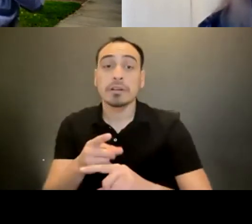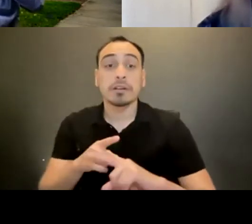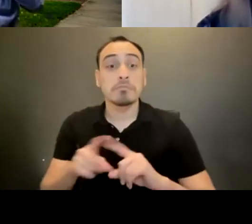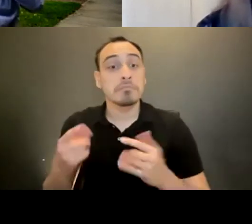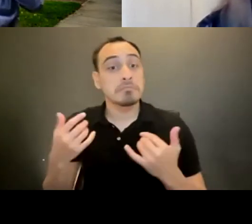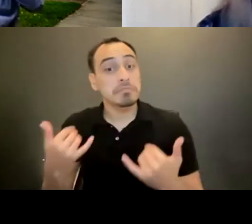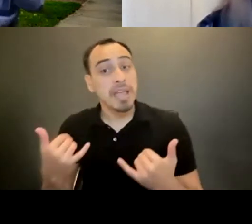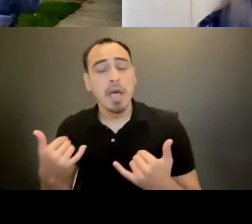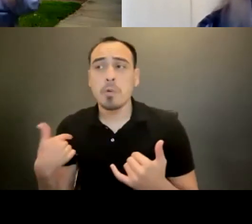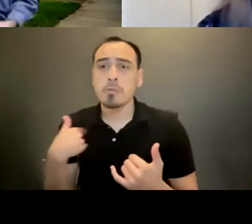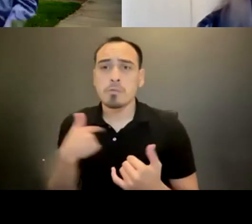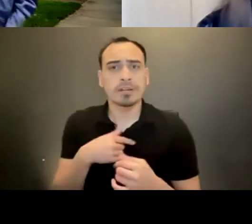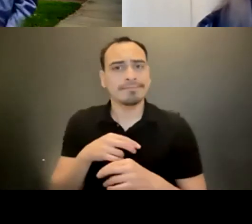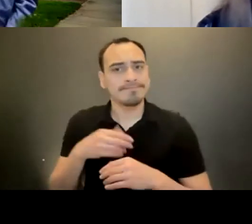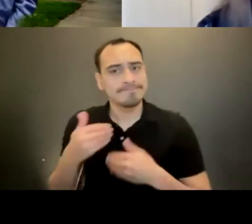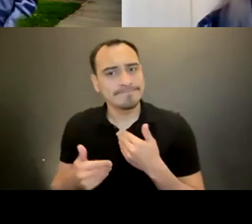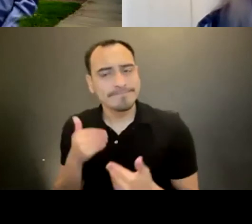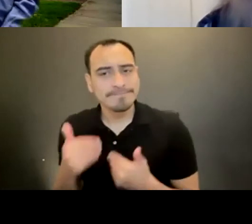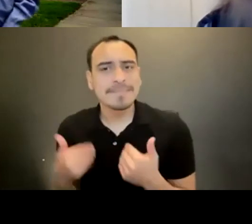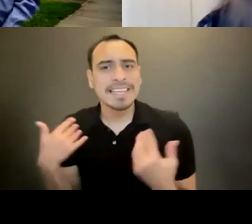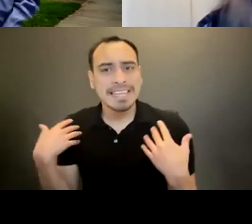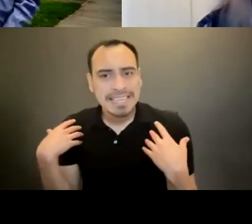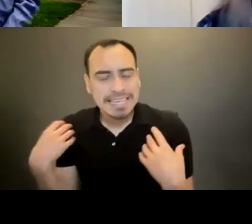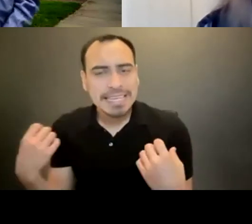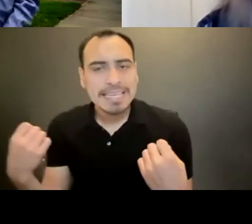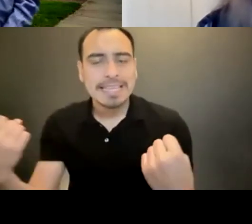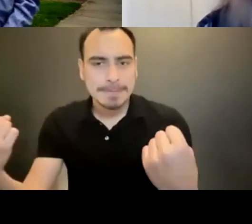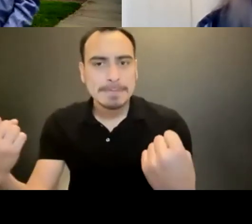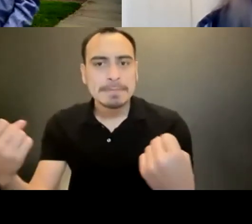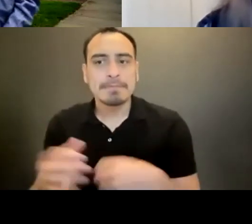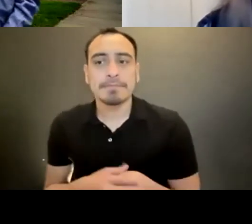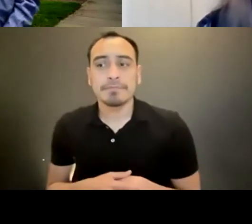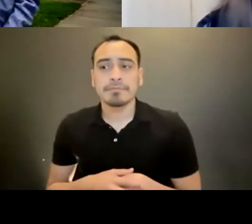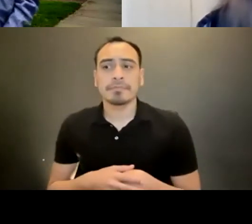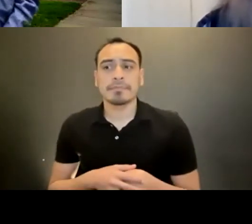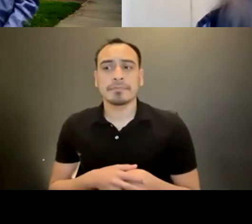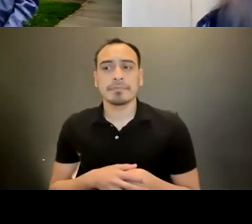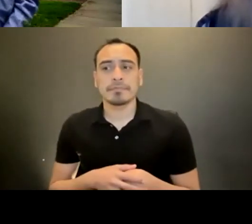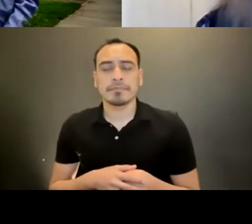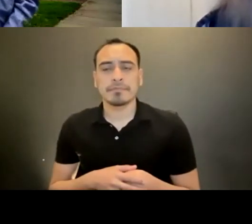of healing, I think it's important for all of us to not forget